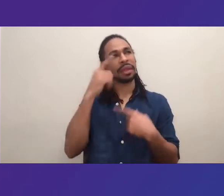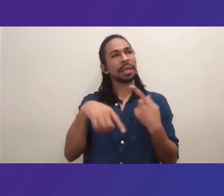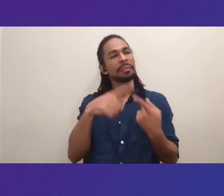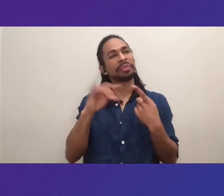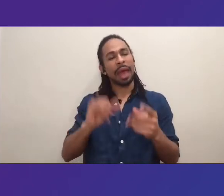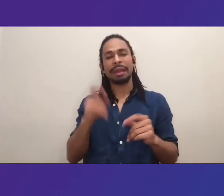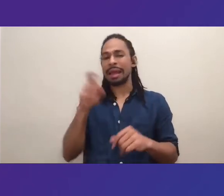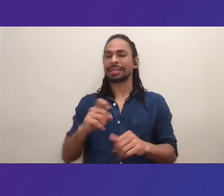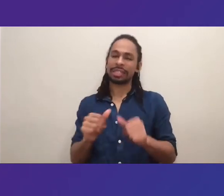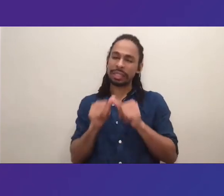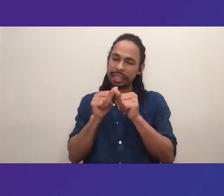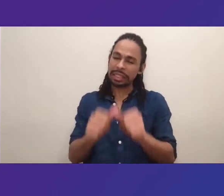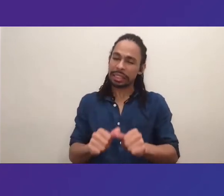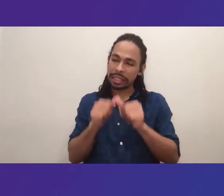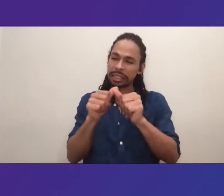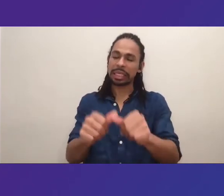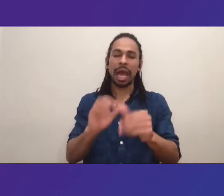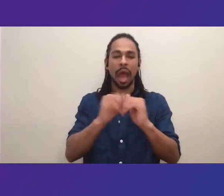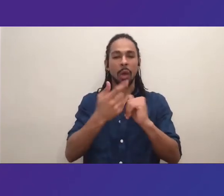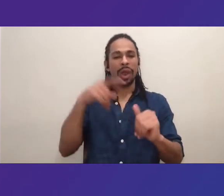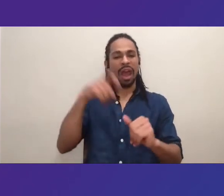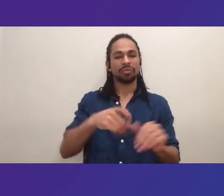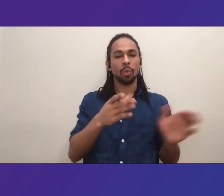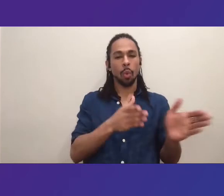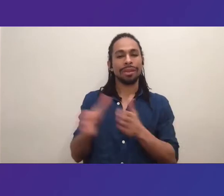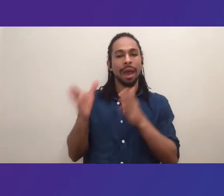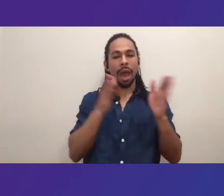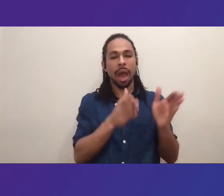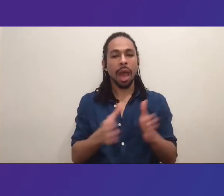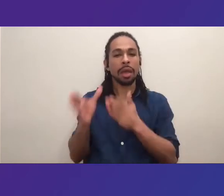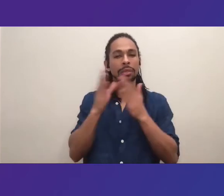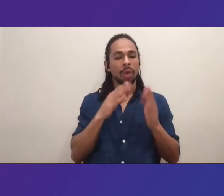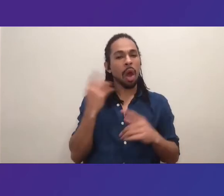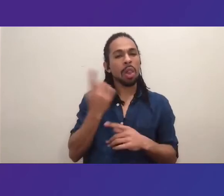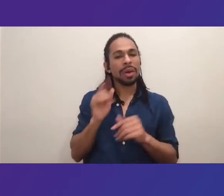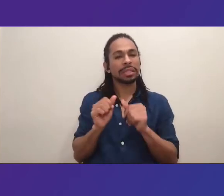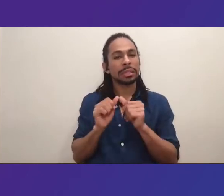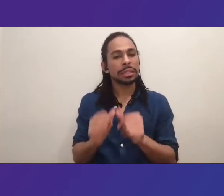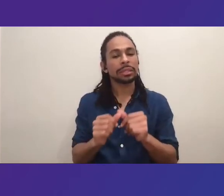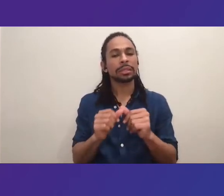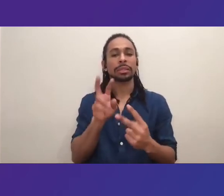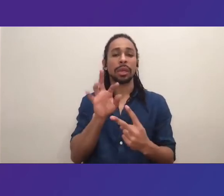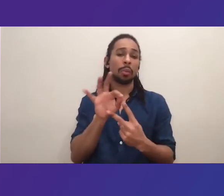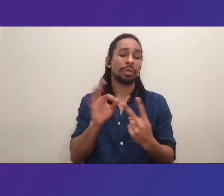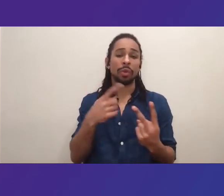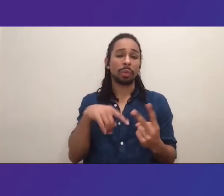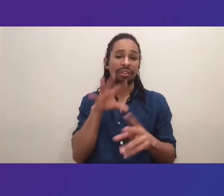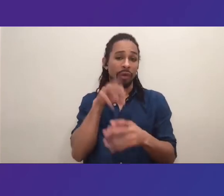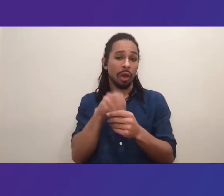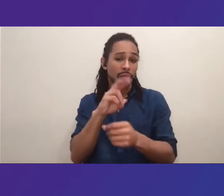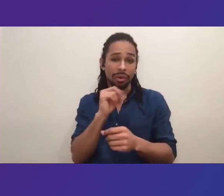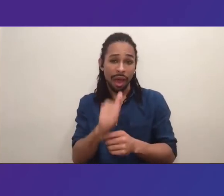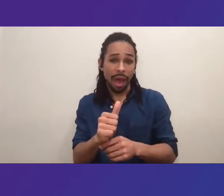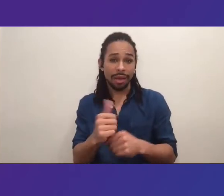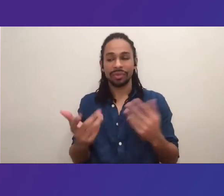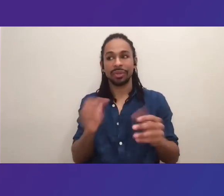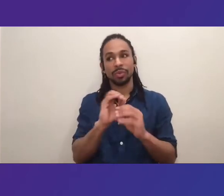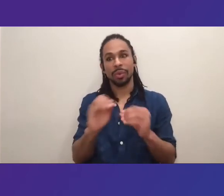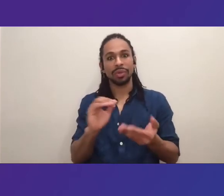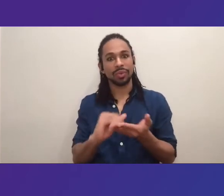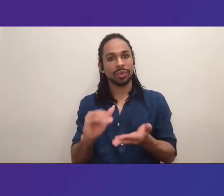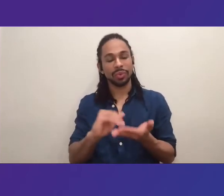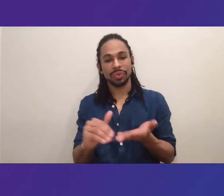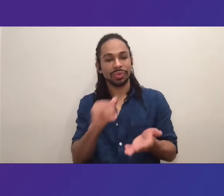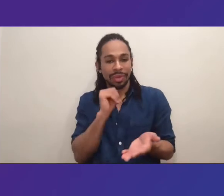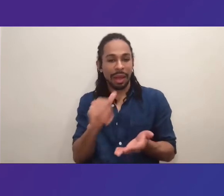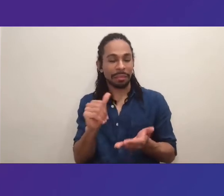organizing, which is happening all the time, whether we're involved or not. So we really need to be, because there's no excuse not to be. I grew up in